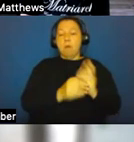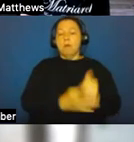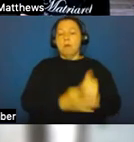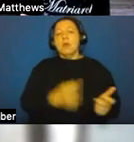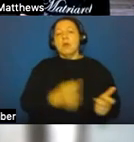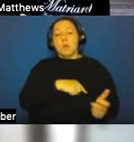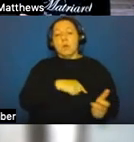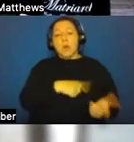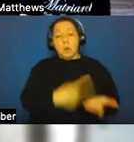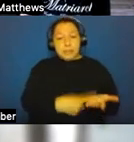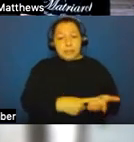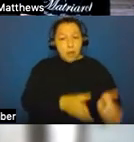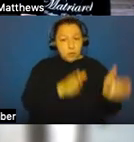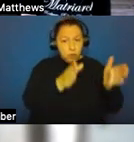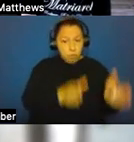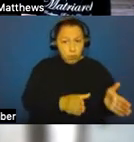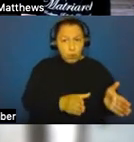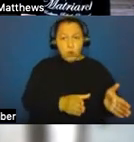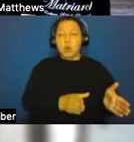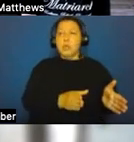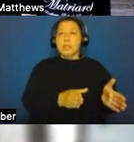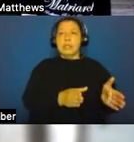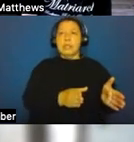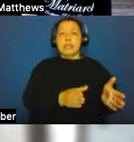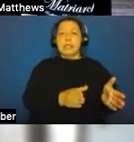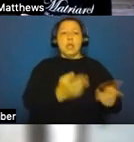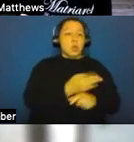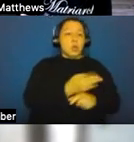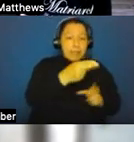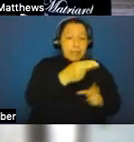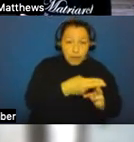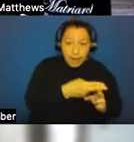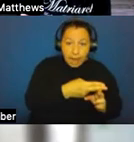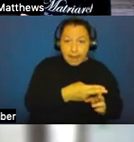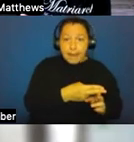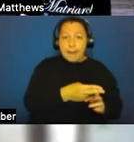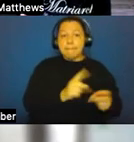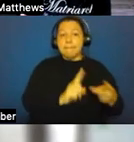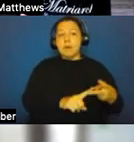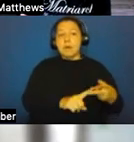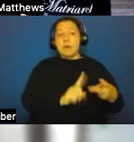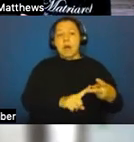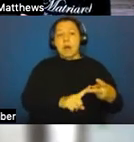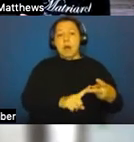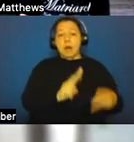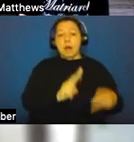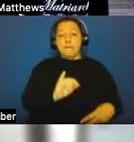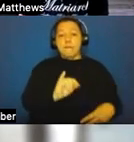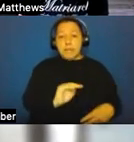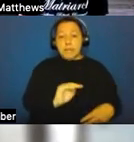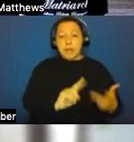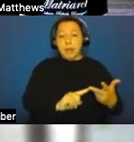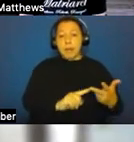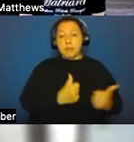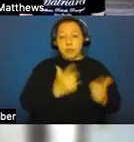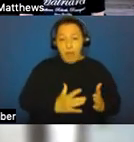person as the using their name as a victim, a survivor.